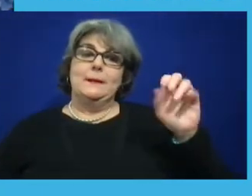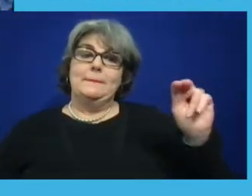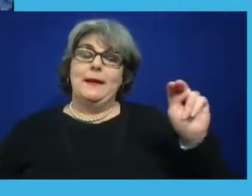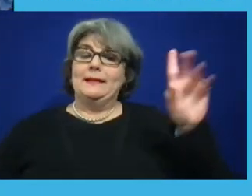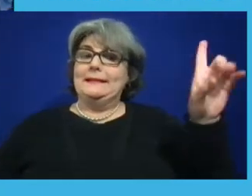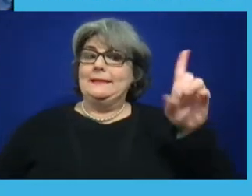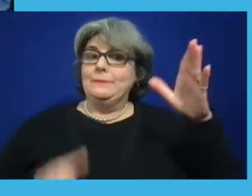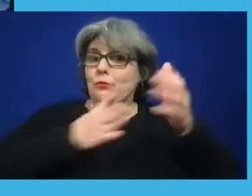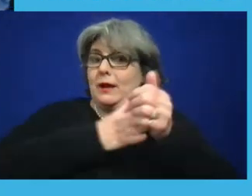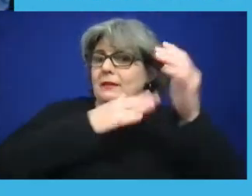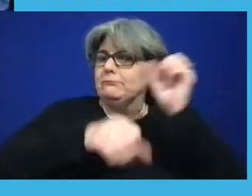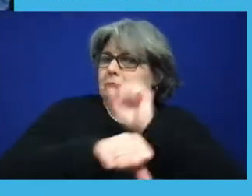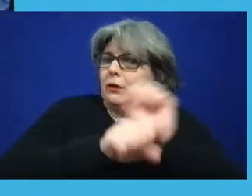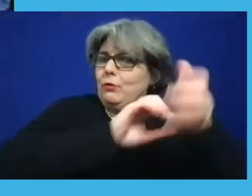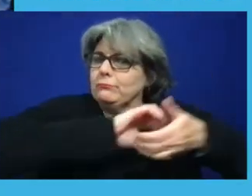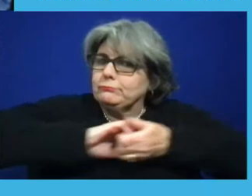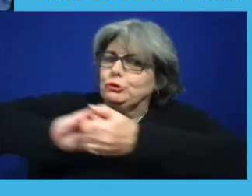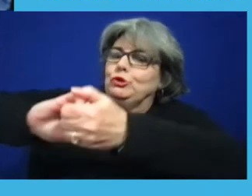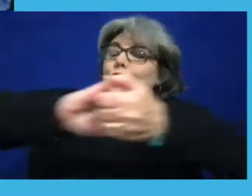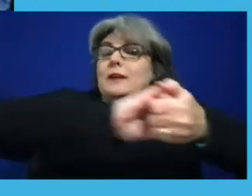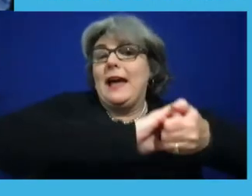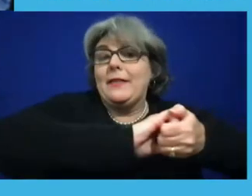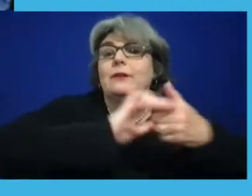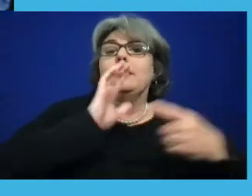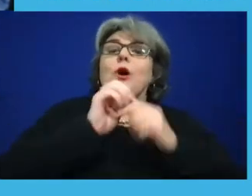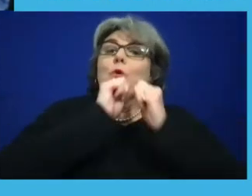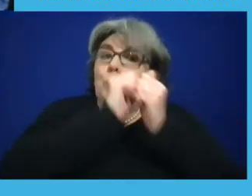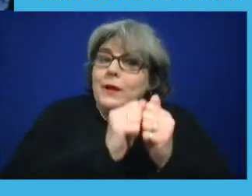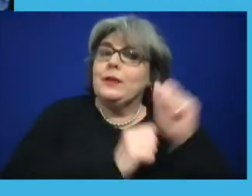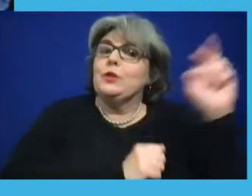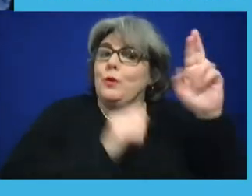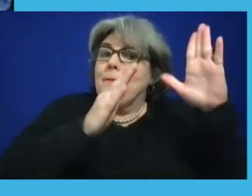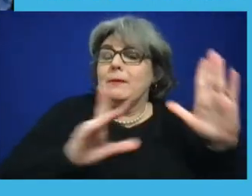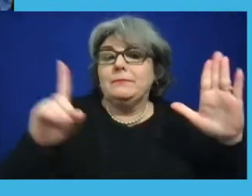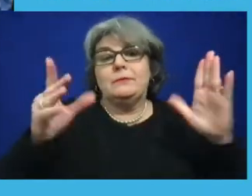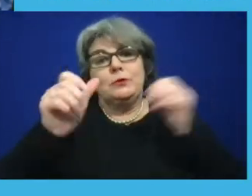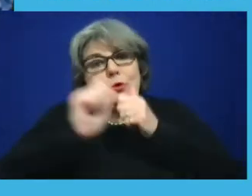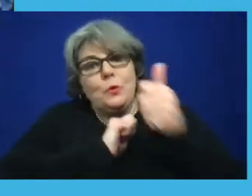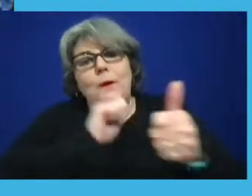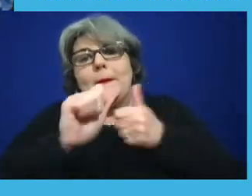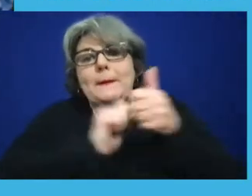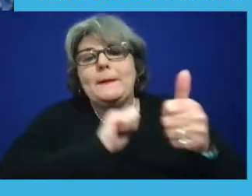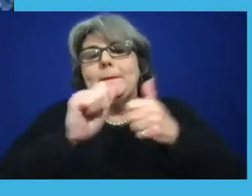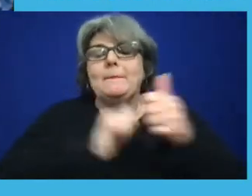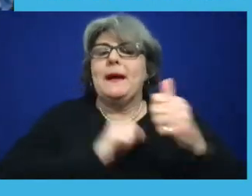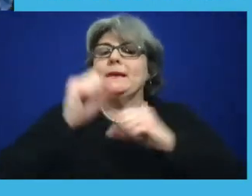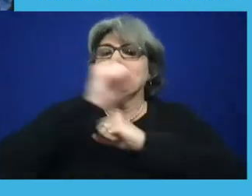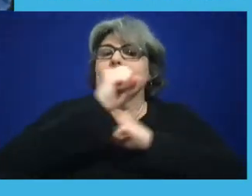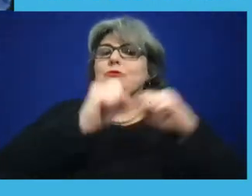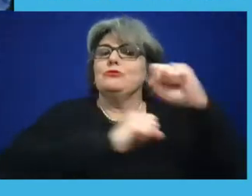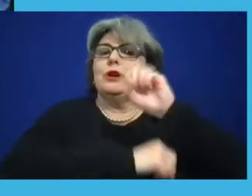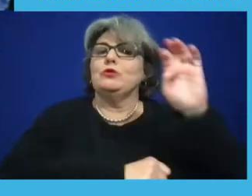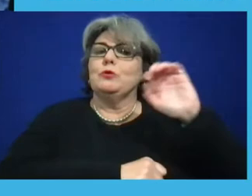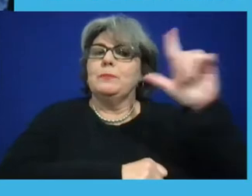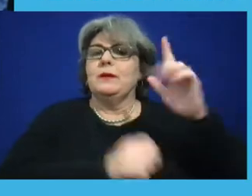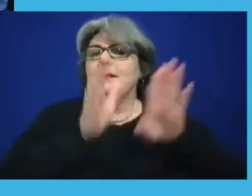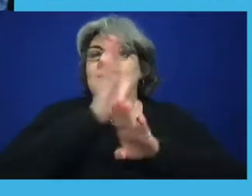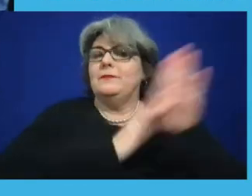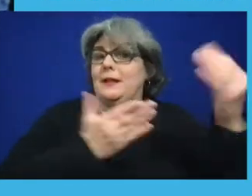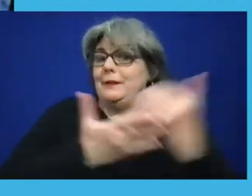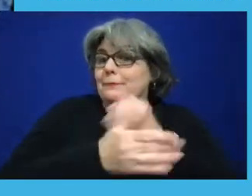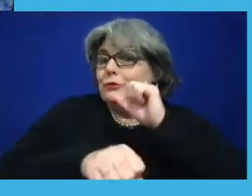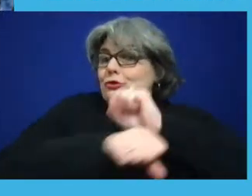Or do you stand a better chance with President Biden and Democratic leaders who've worked together, sometimes with Republicans,